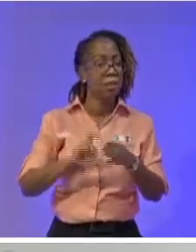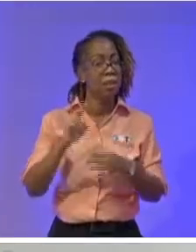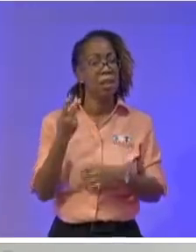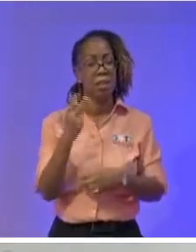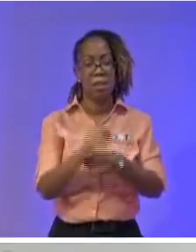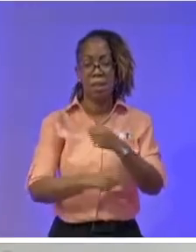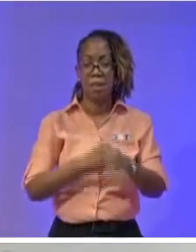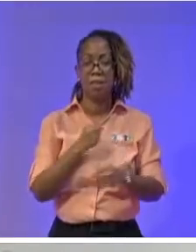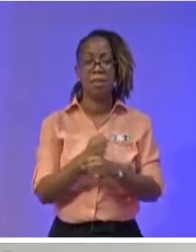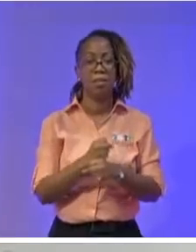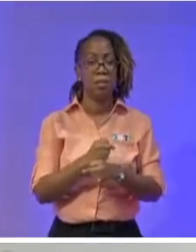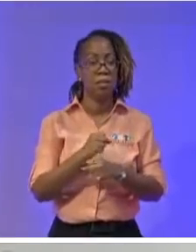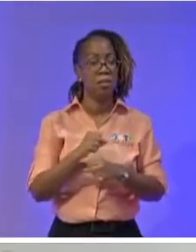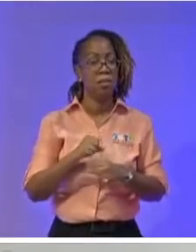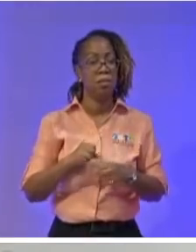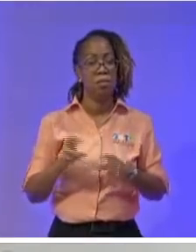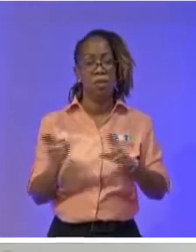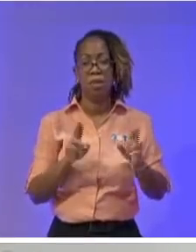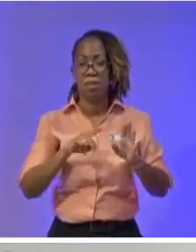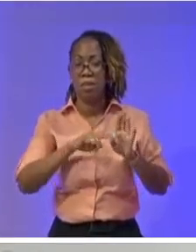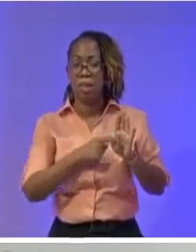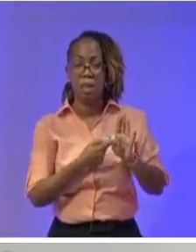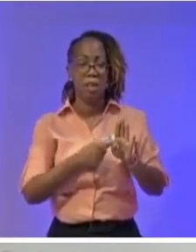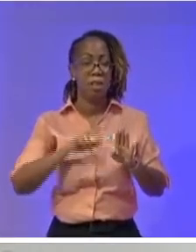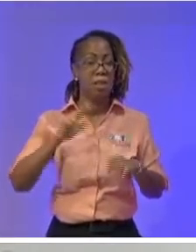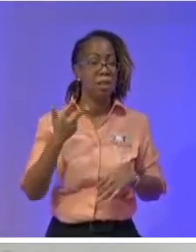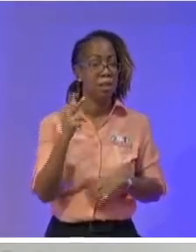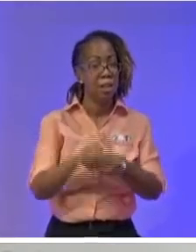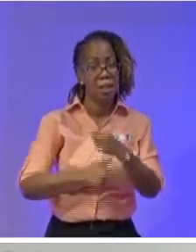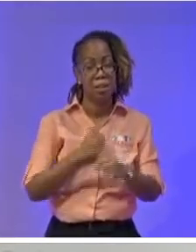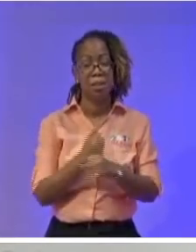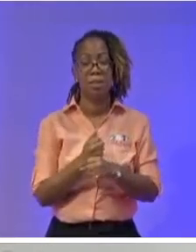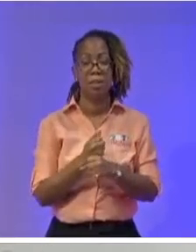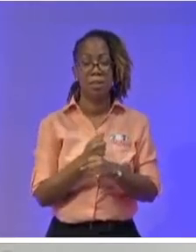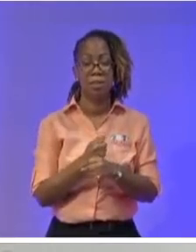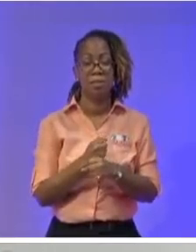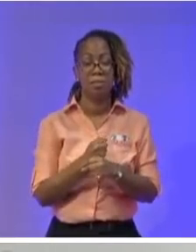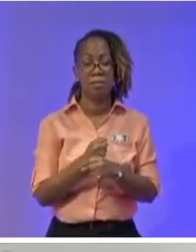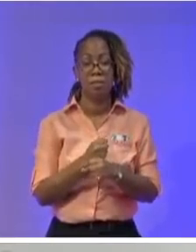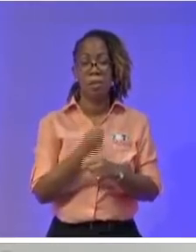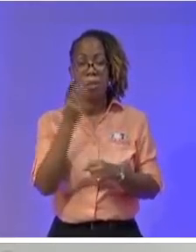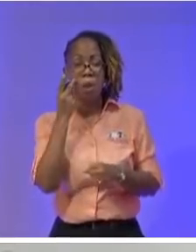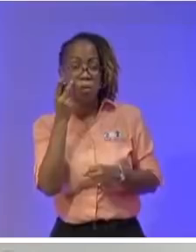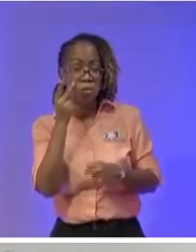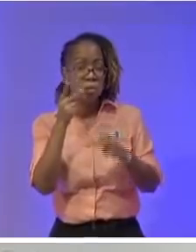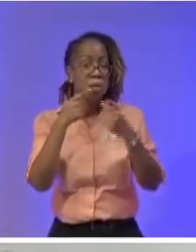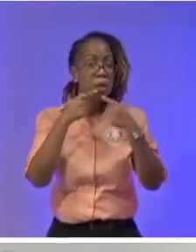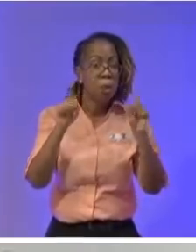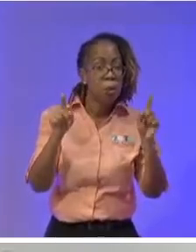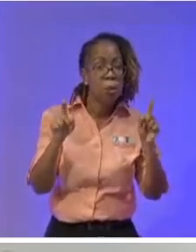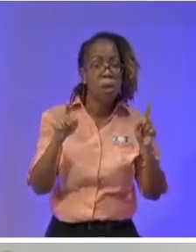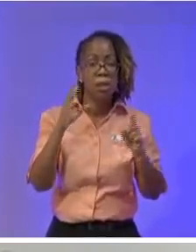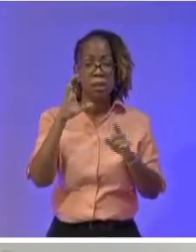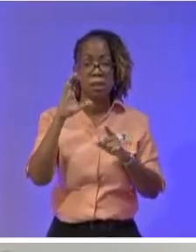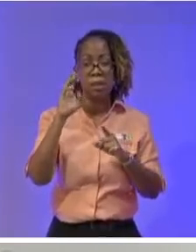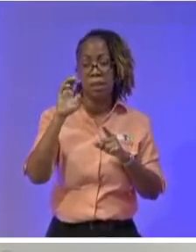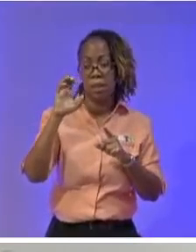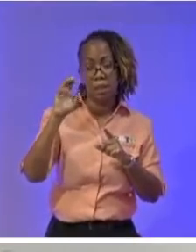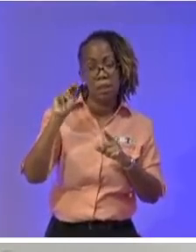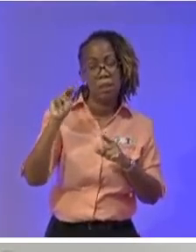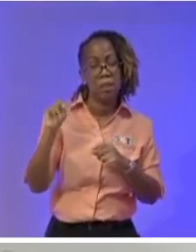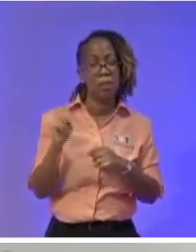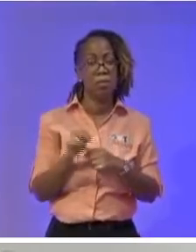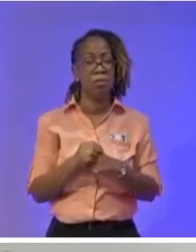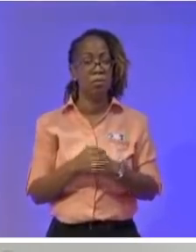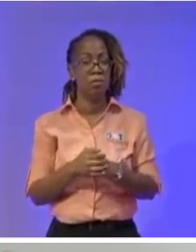year. If you pay attention to CNN, BBC, Al Jazeera, the